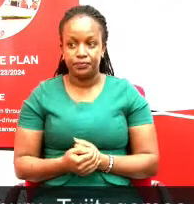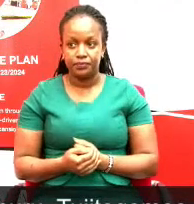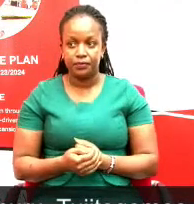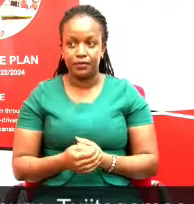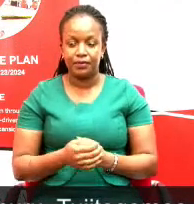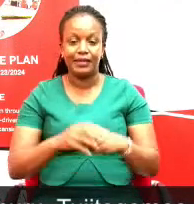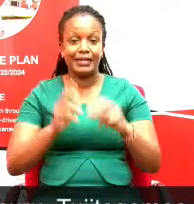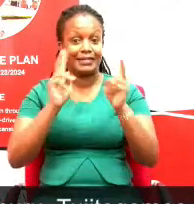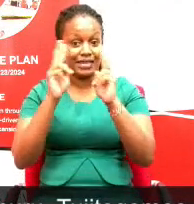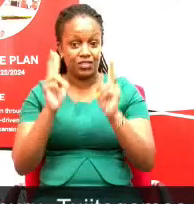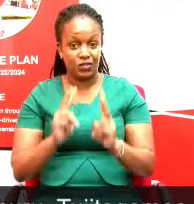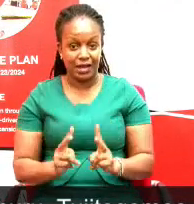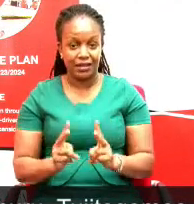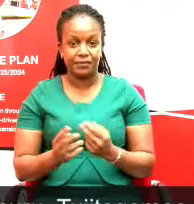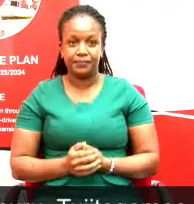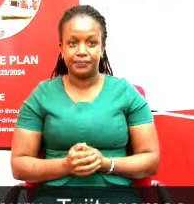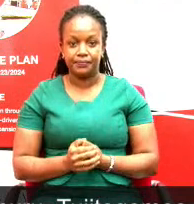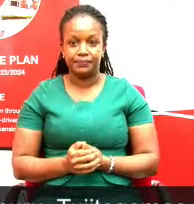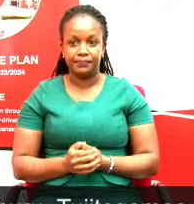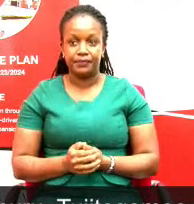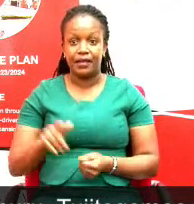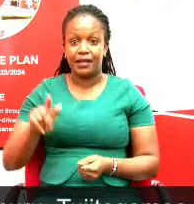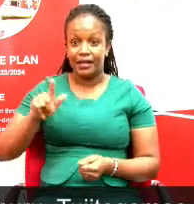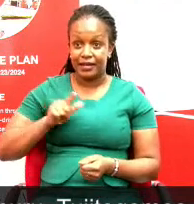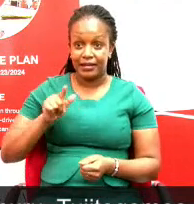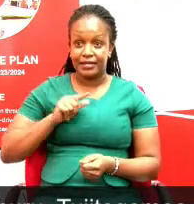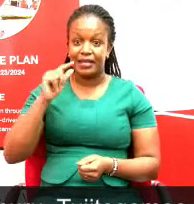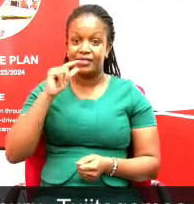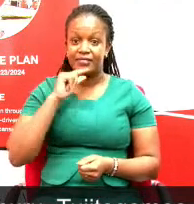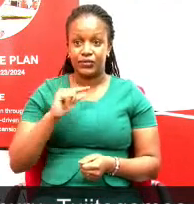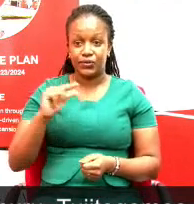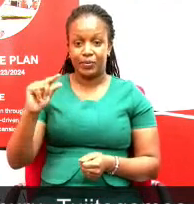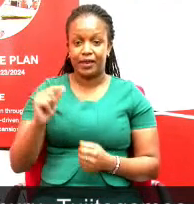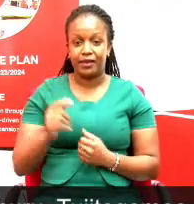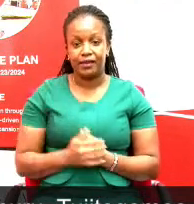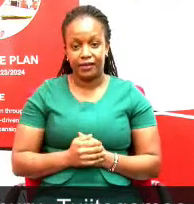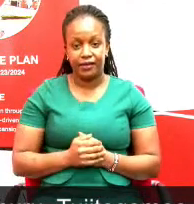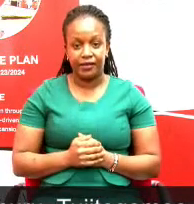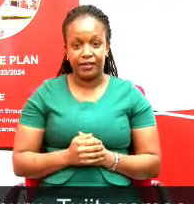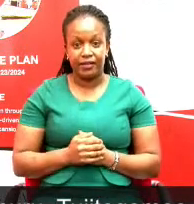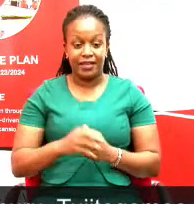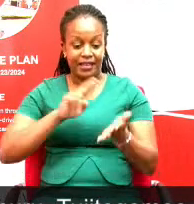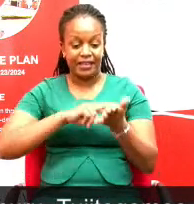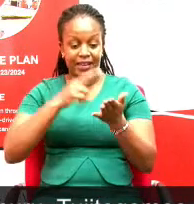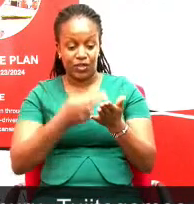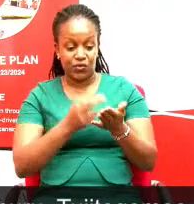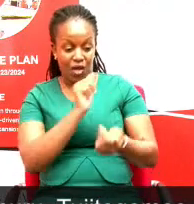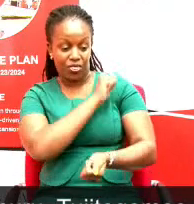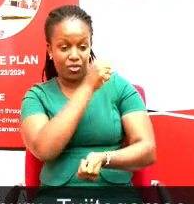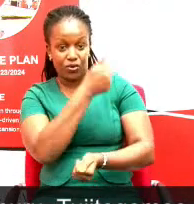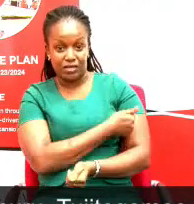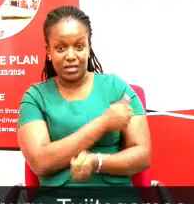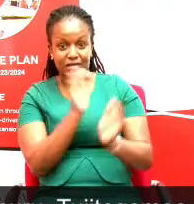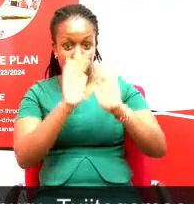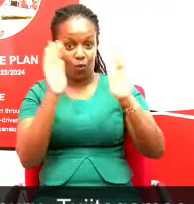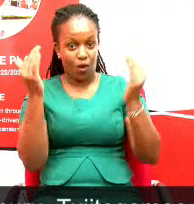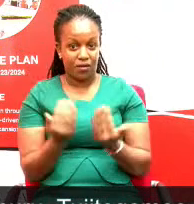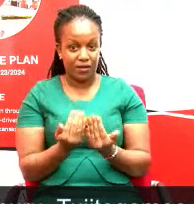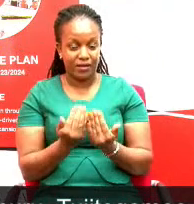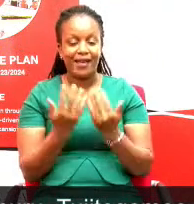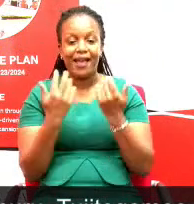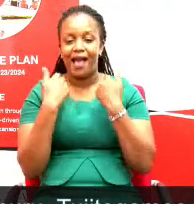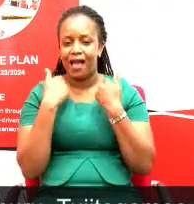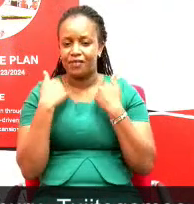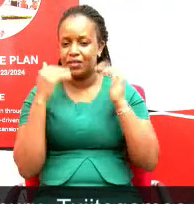and internationally. Ladies and gentlemen, revenue authorities worldwide play